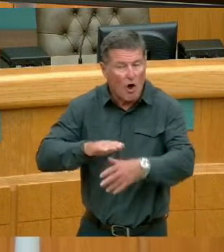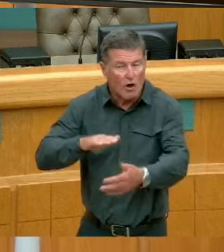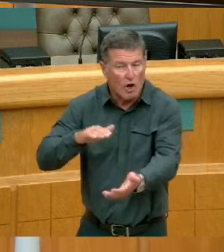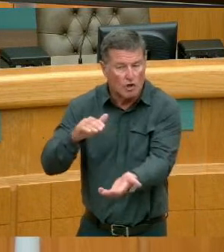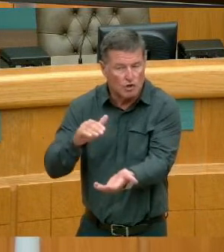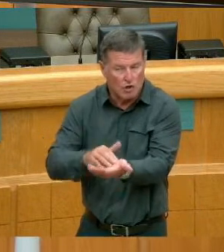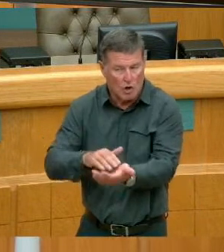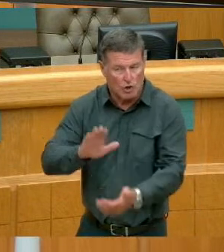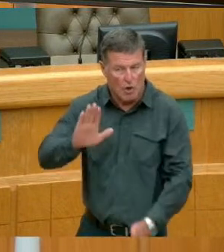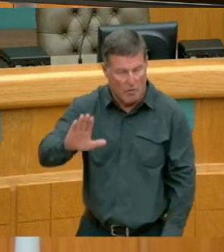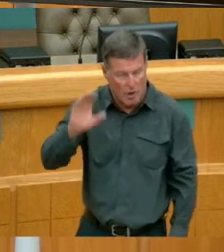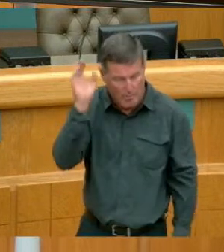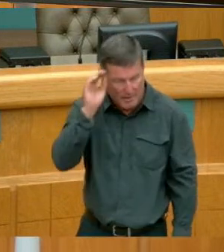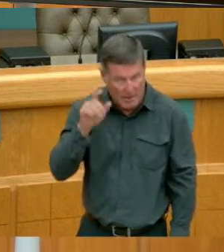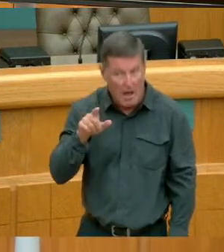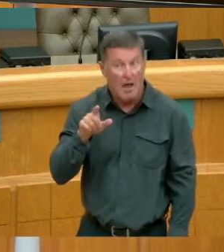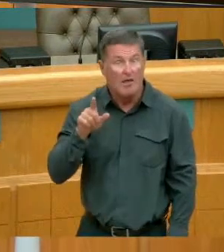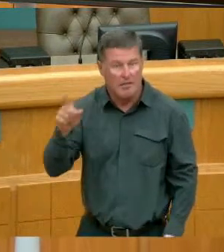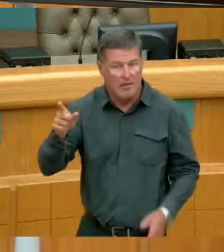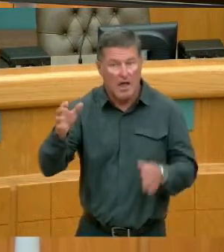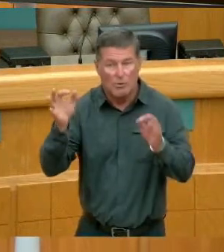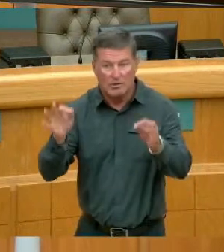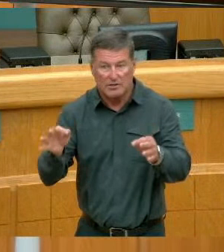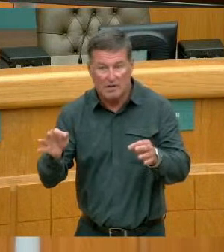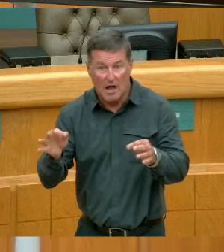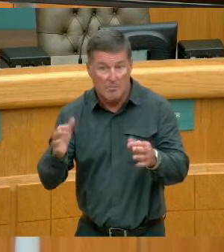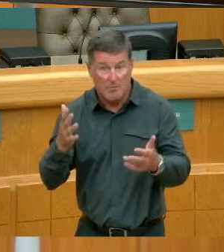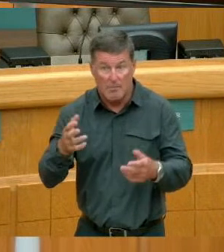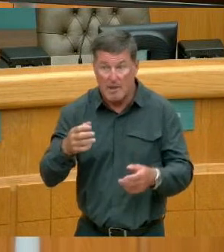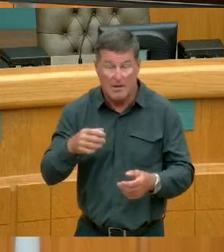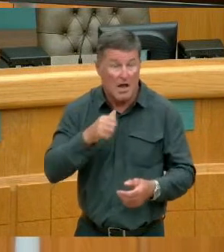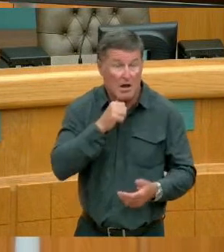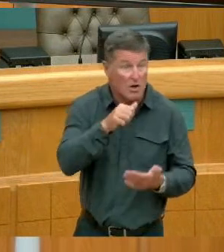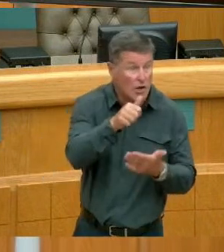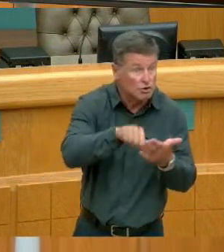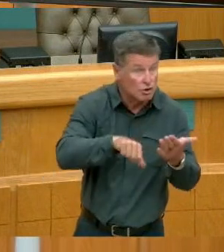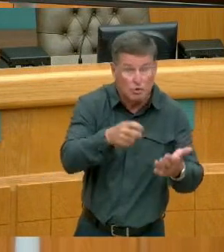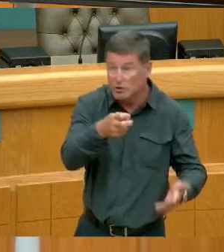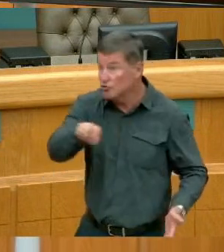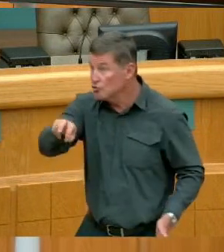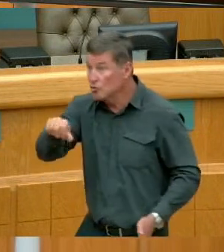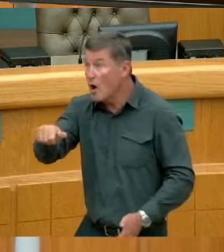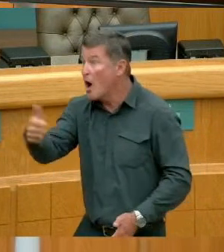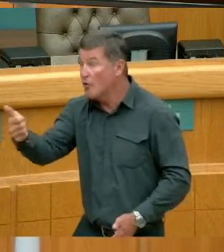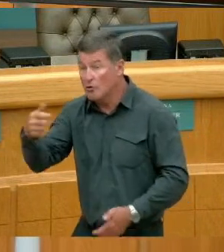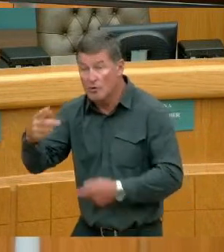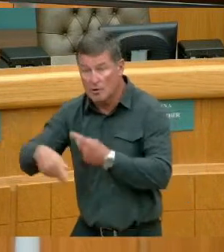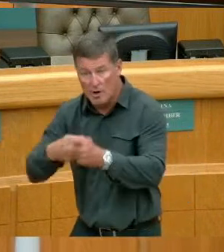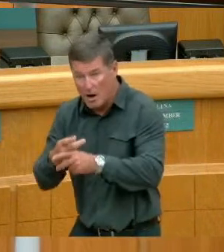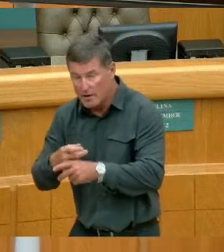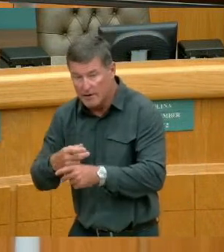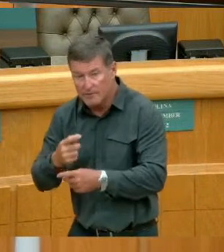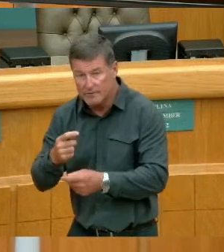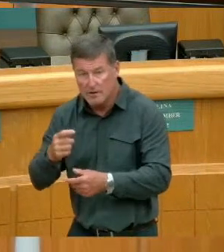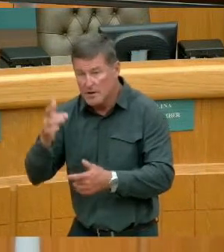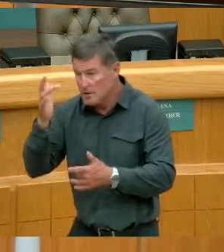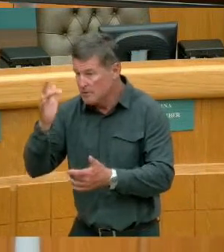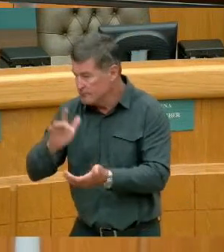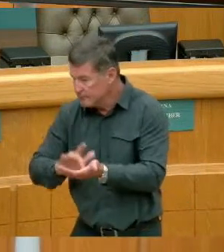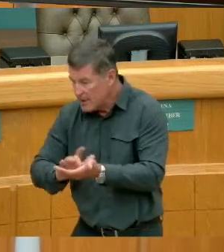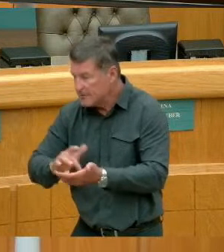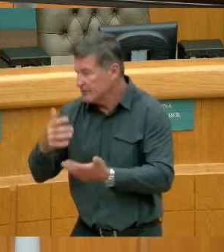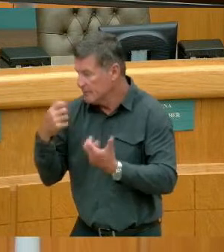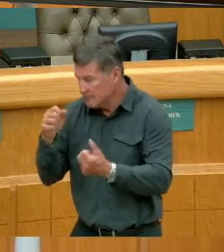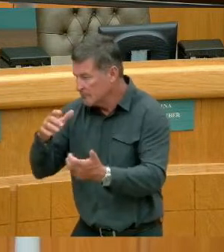make these decisions, whether you should explore other treatments, whether you should wait, or whether you're part of that category that can continue